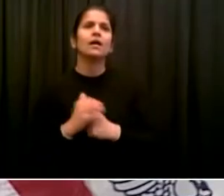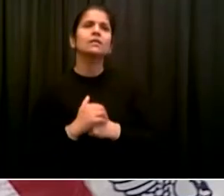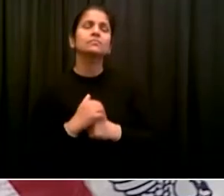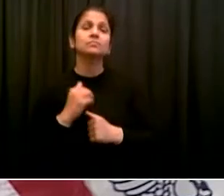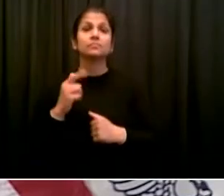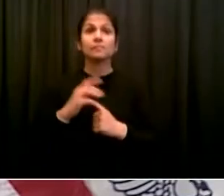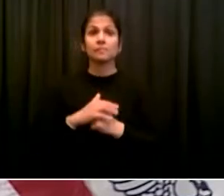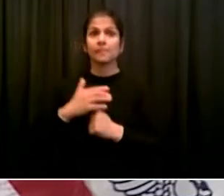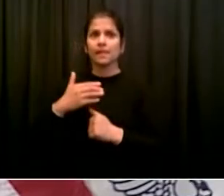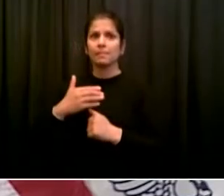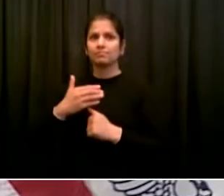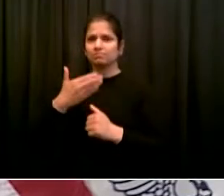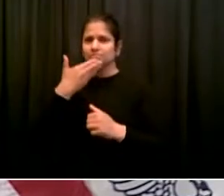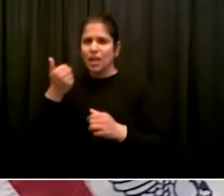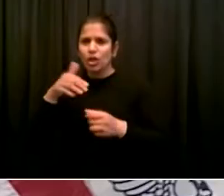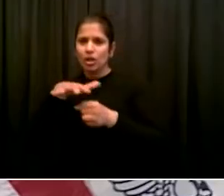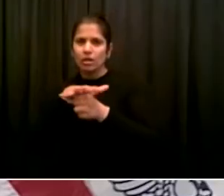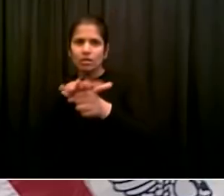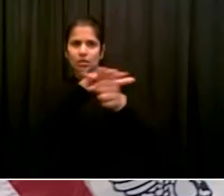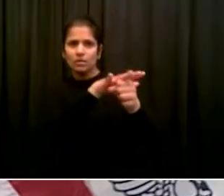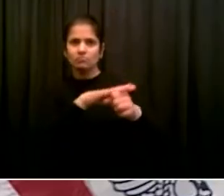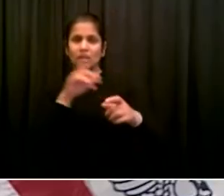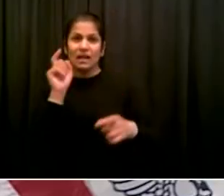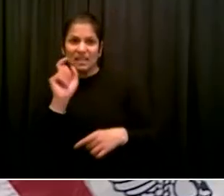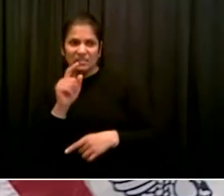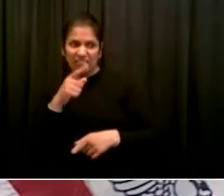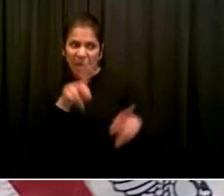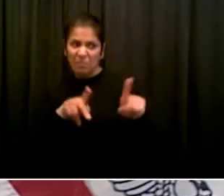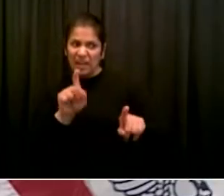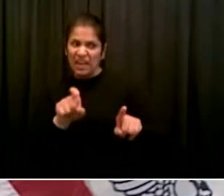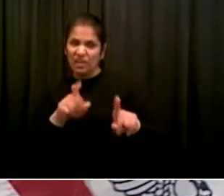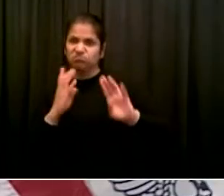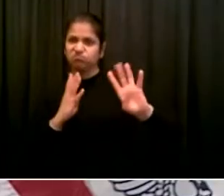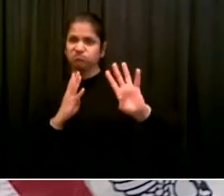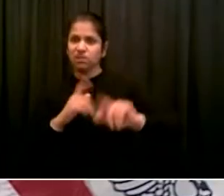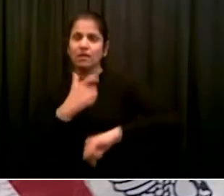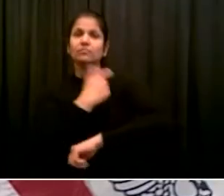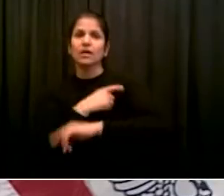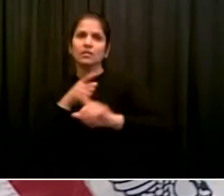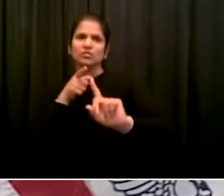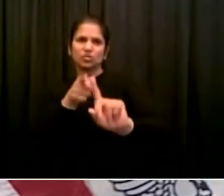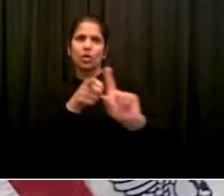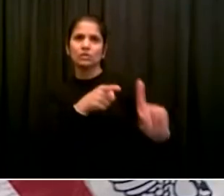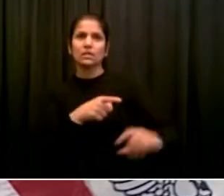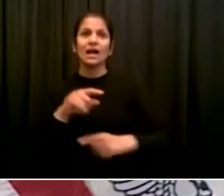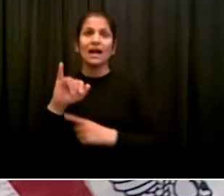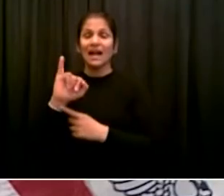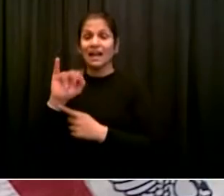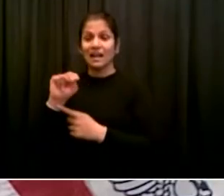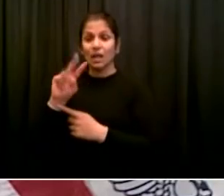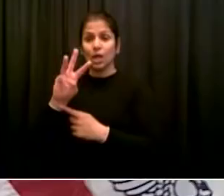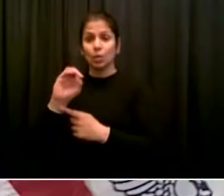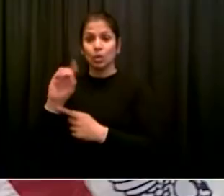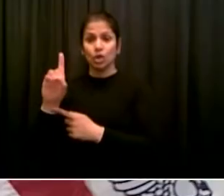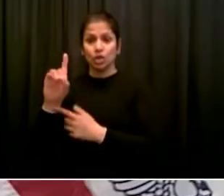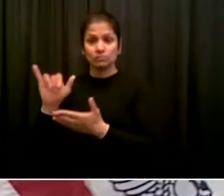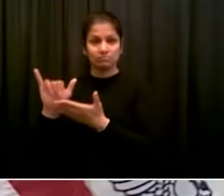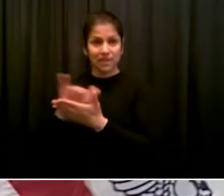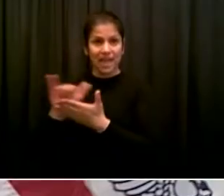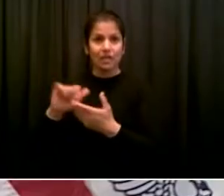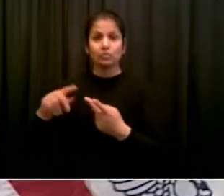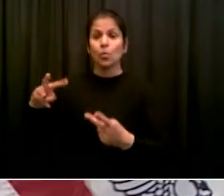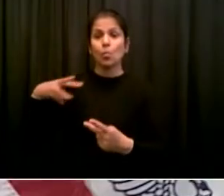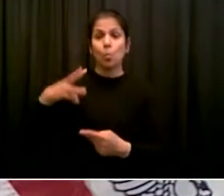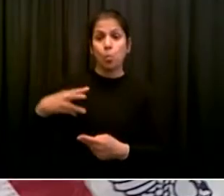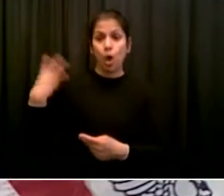geography. So Washington Heights and Inwood, for example, I'll let Dr. Choksi speak to this, but we literally had a conference call the other day, and one of the places we were talking about is